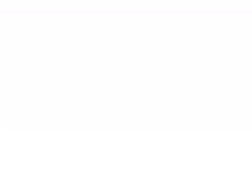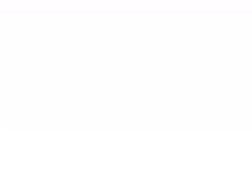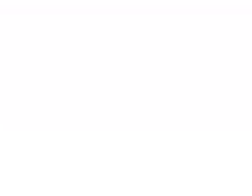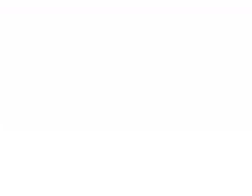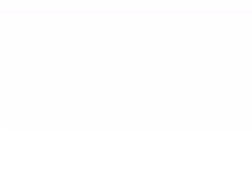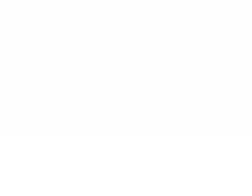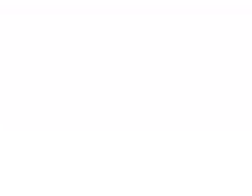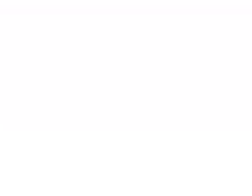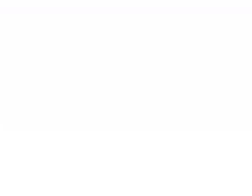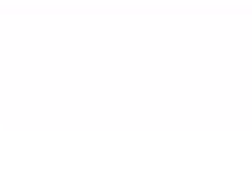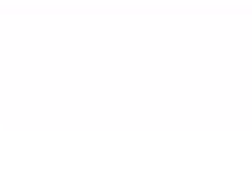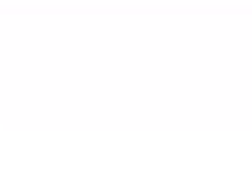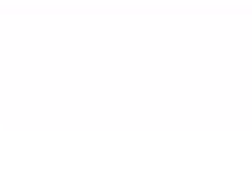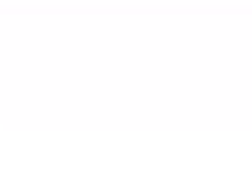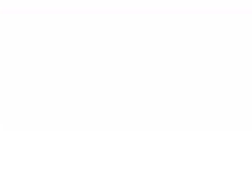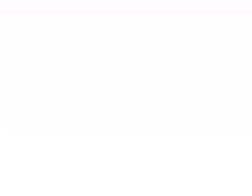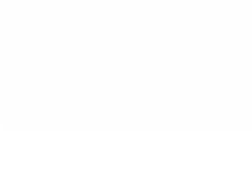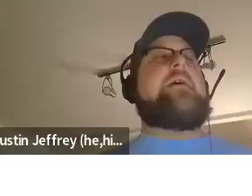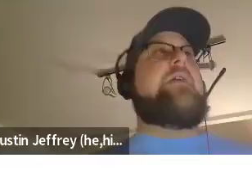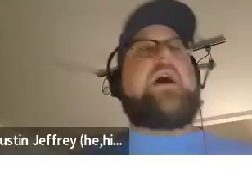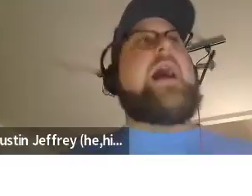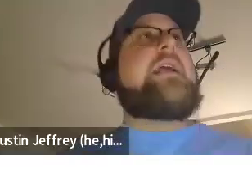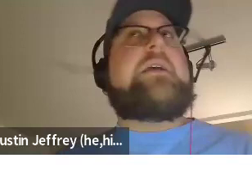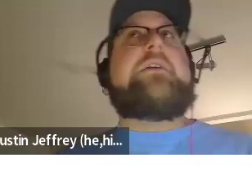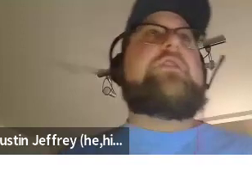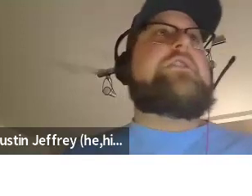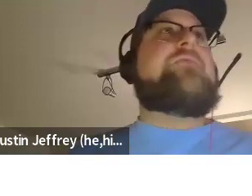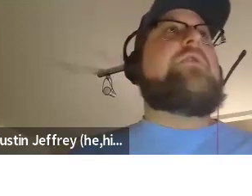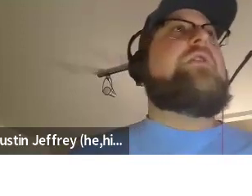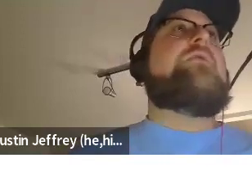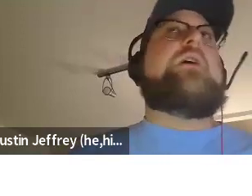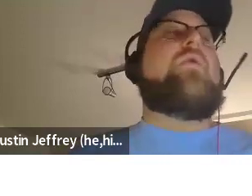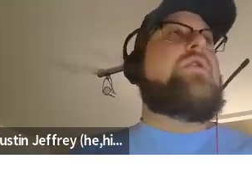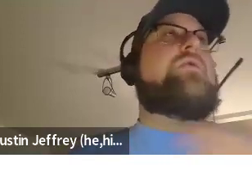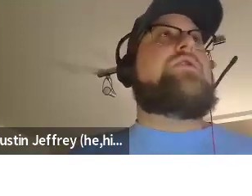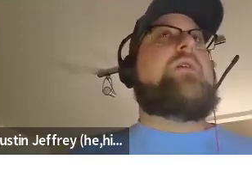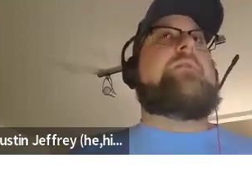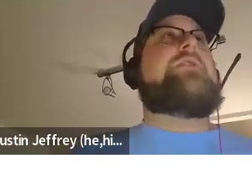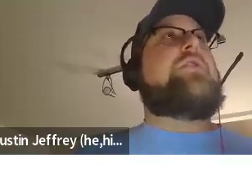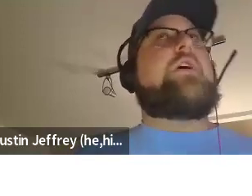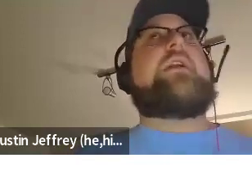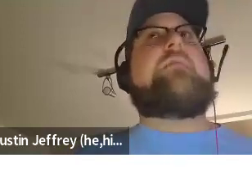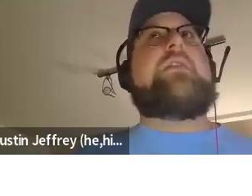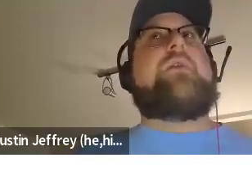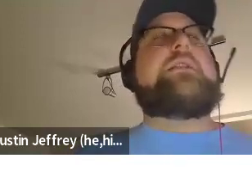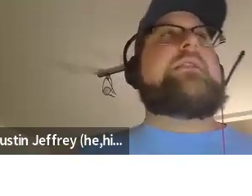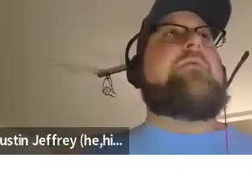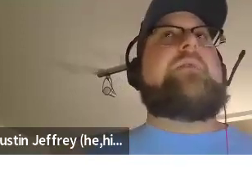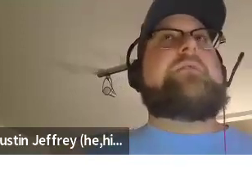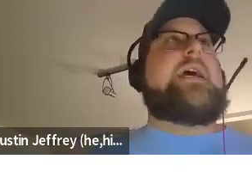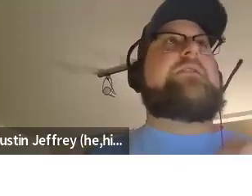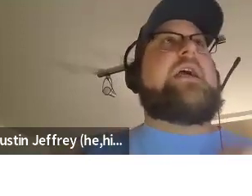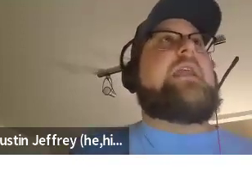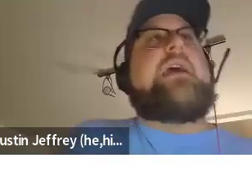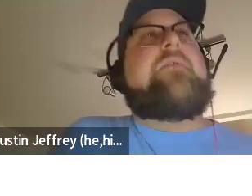have her contact information. Okay, I can make the introduction for you, or you can do it, but they're going to be the ones that